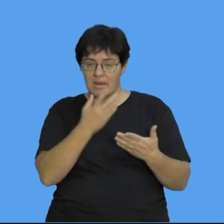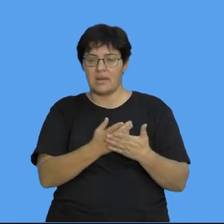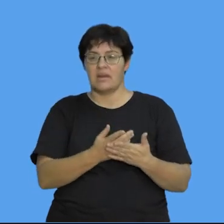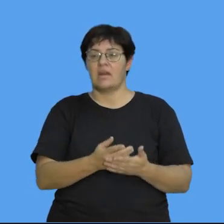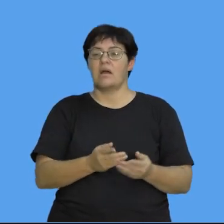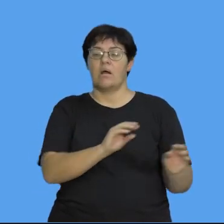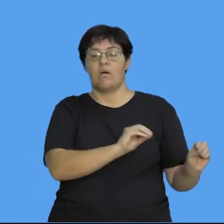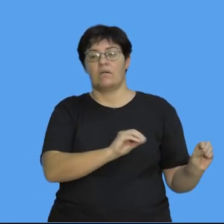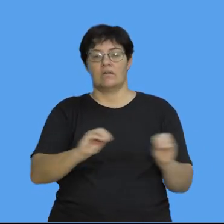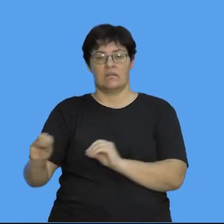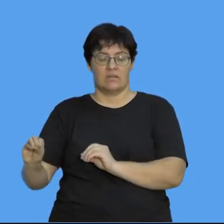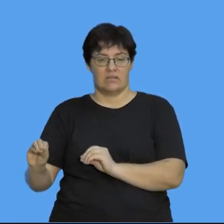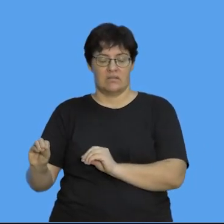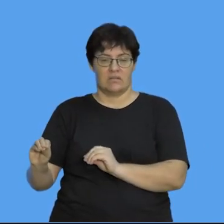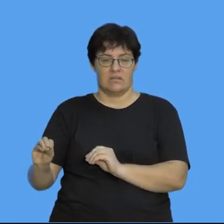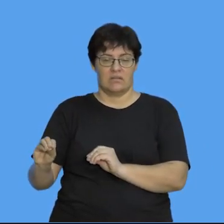can transport